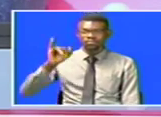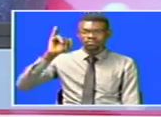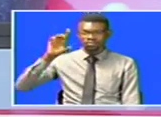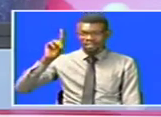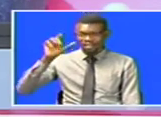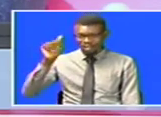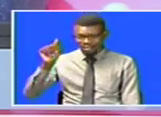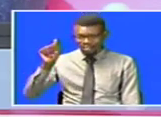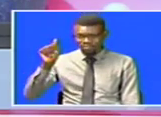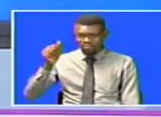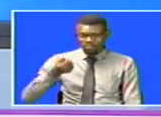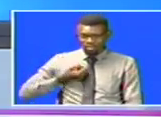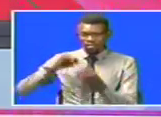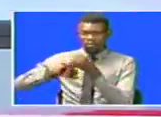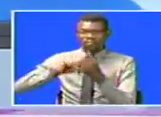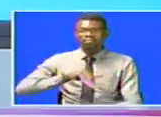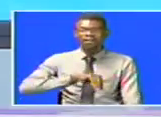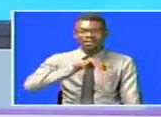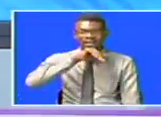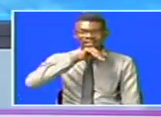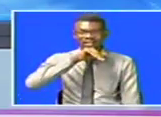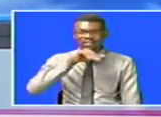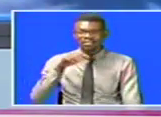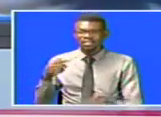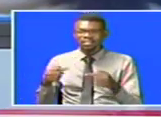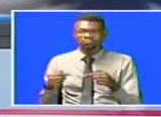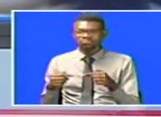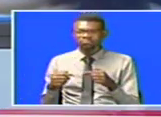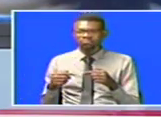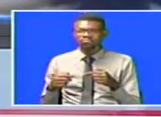the wife to ODM leader Raila Odinga, has dismissed the candidature of retired football